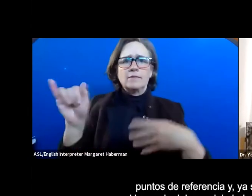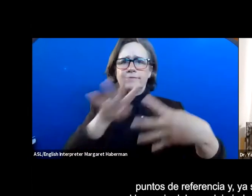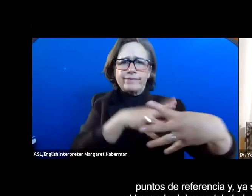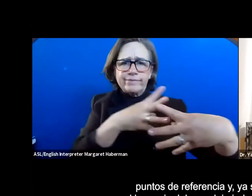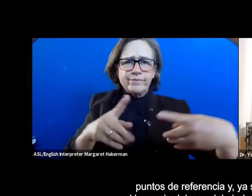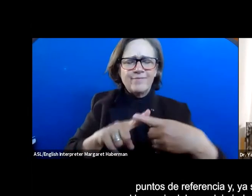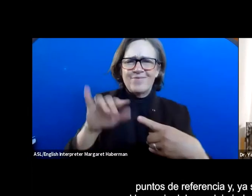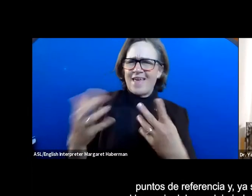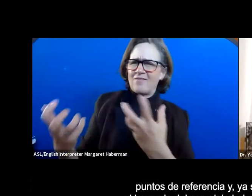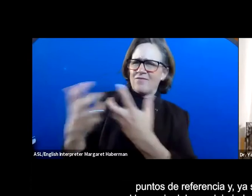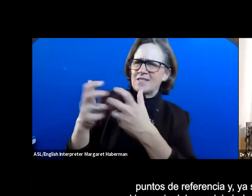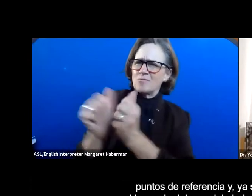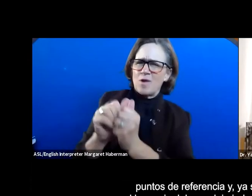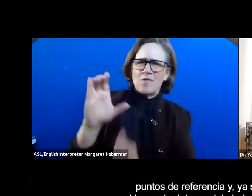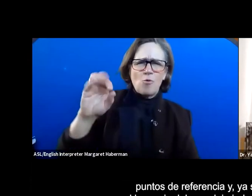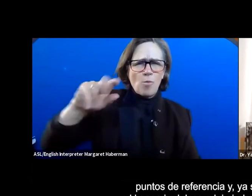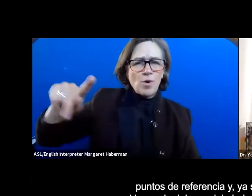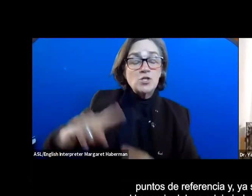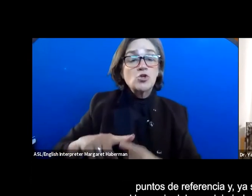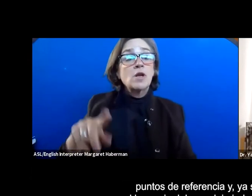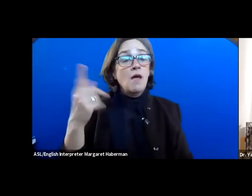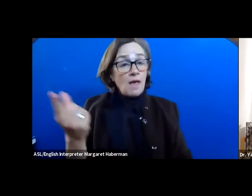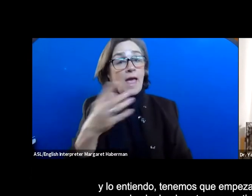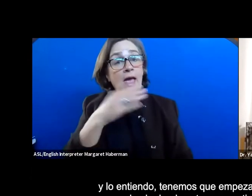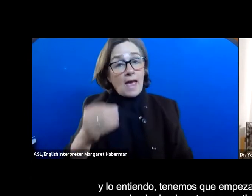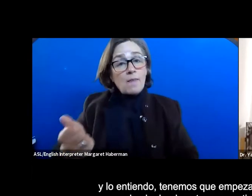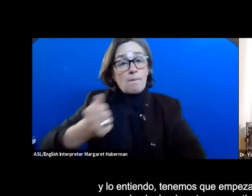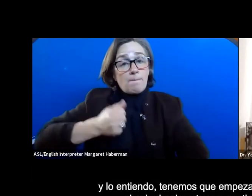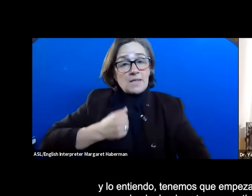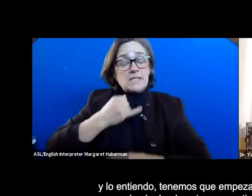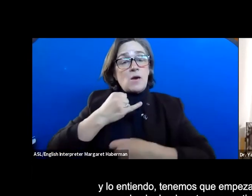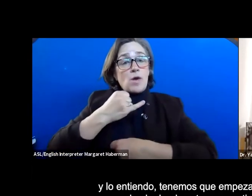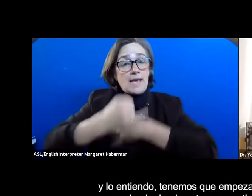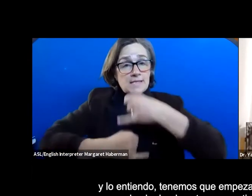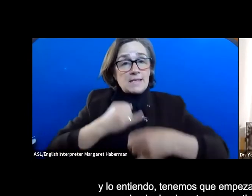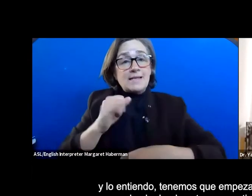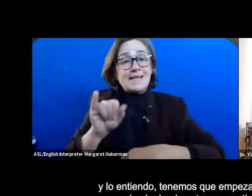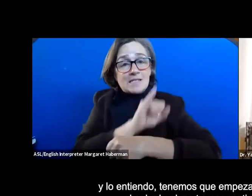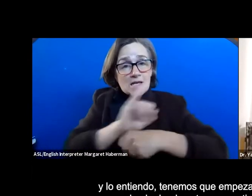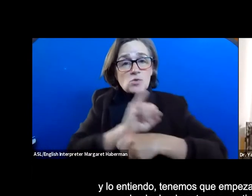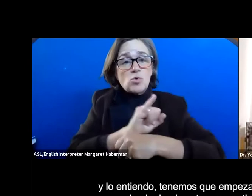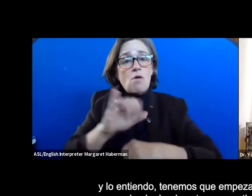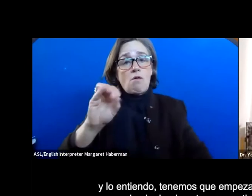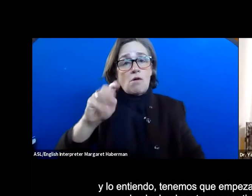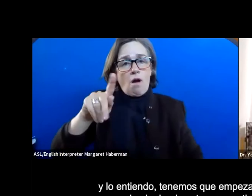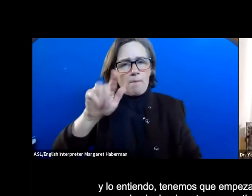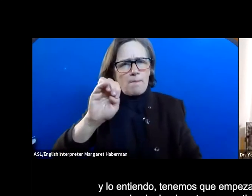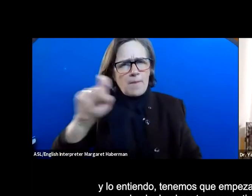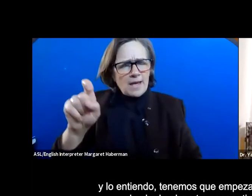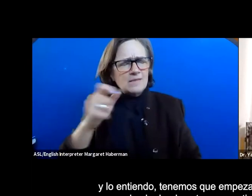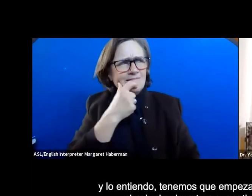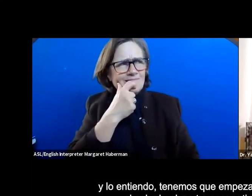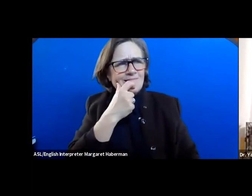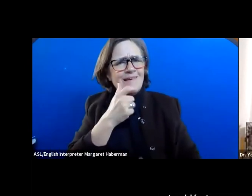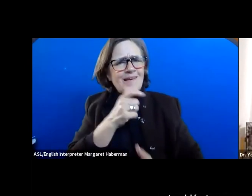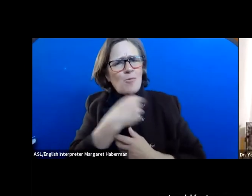lot of the language of the nonprofit industrial complex. And I get it. We need to start somewhere. We start from where we are. We start from what